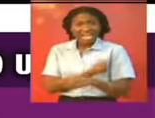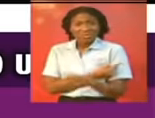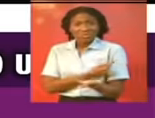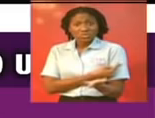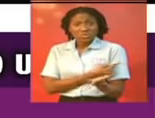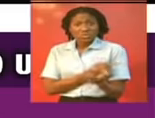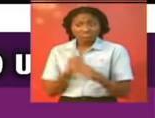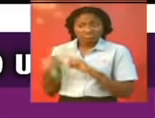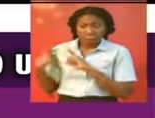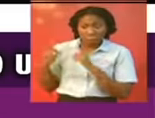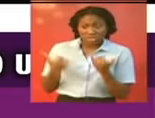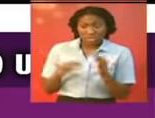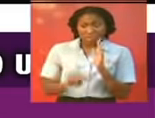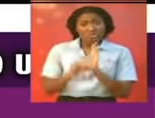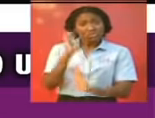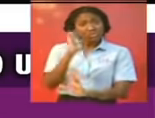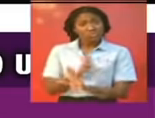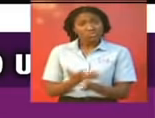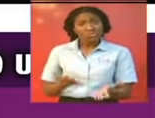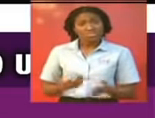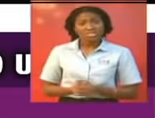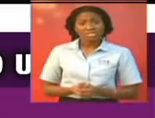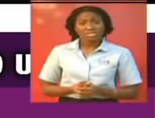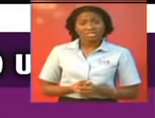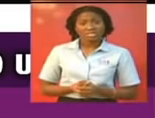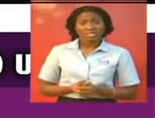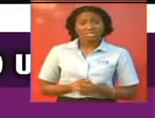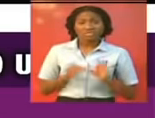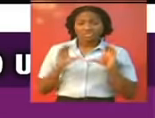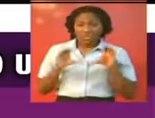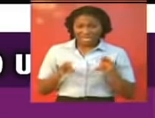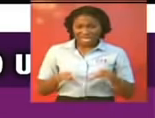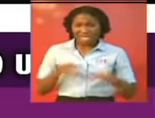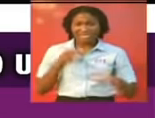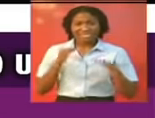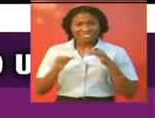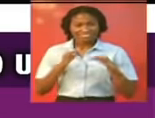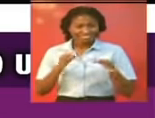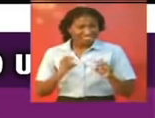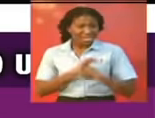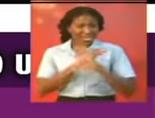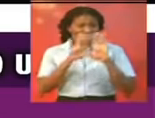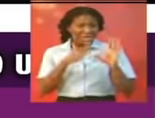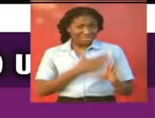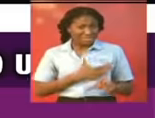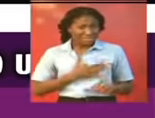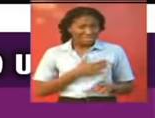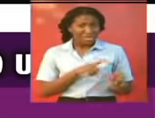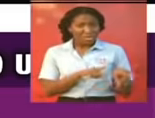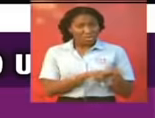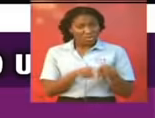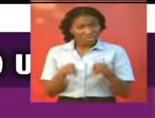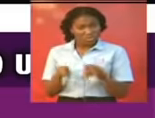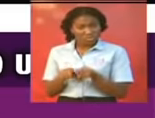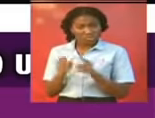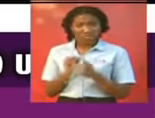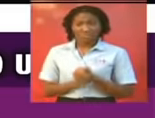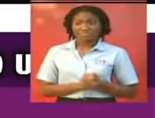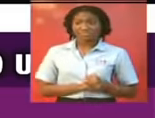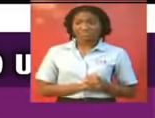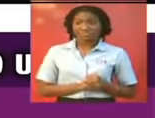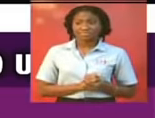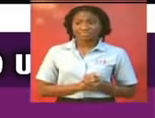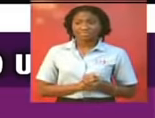end of June. So if we can speak to those two issues, and also for the CMO, it's